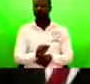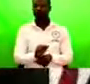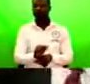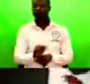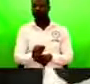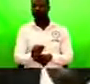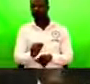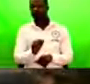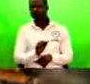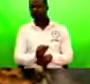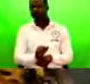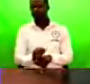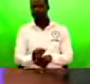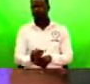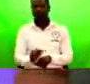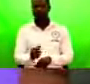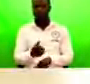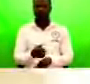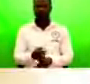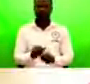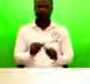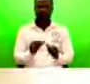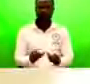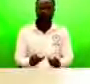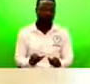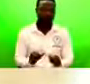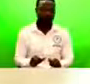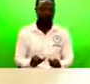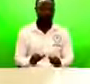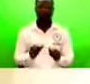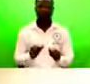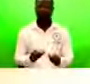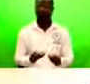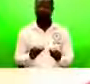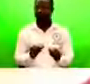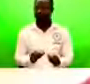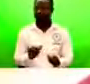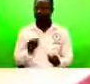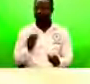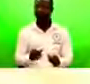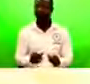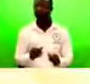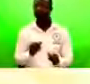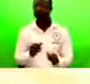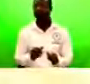Come.